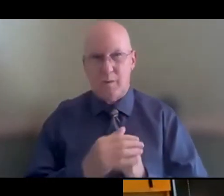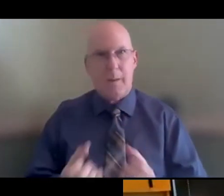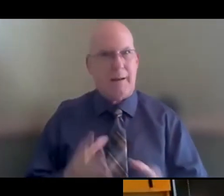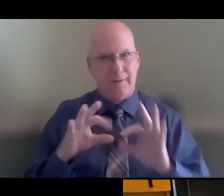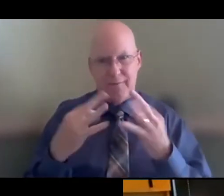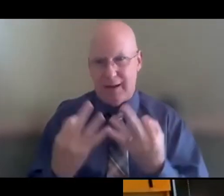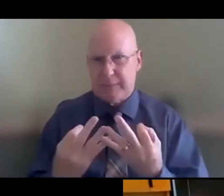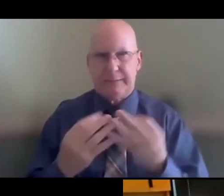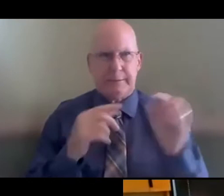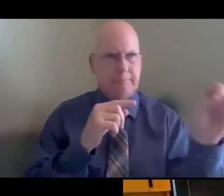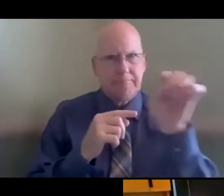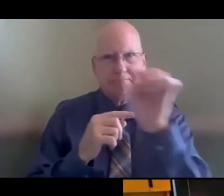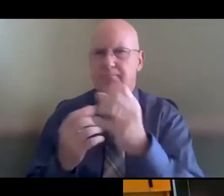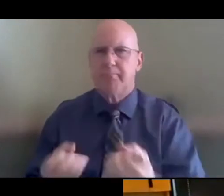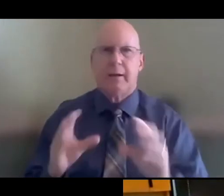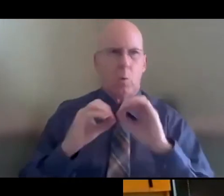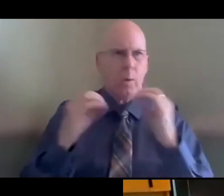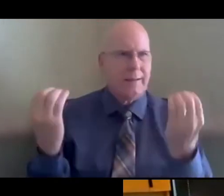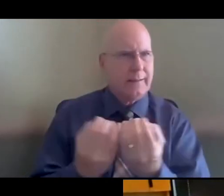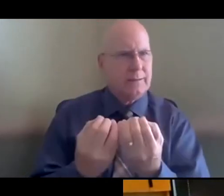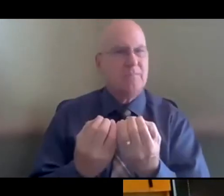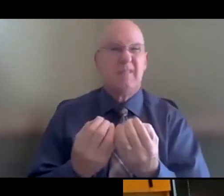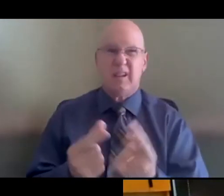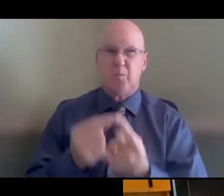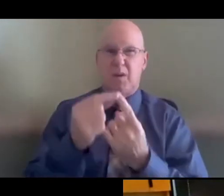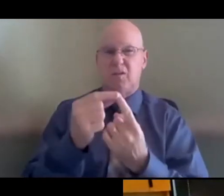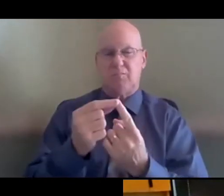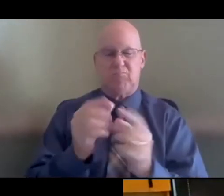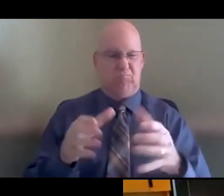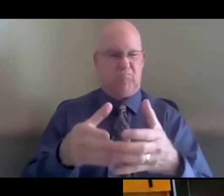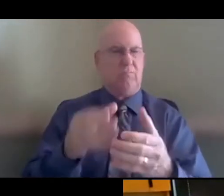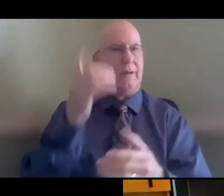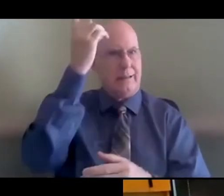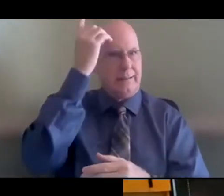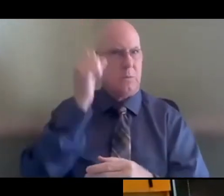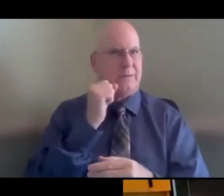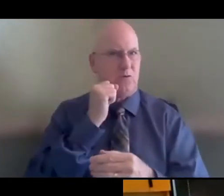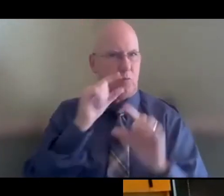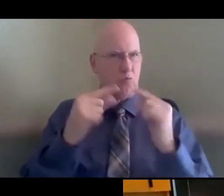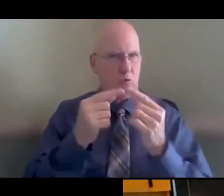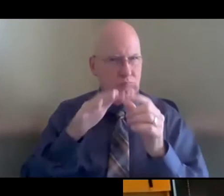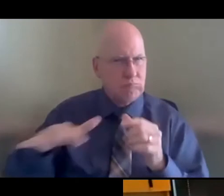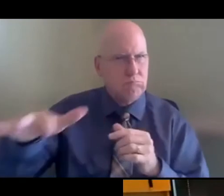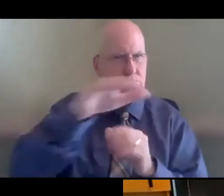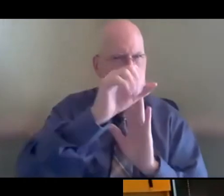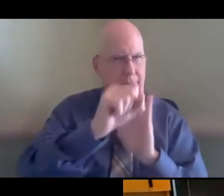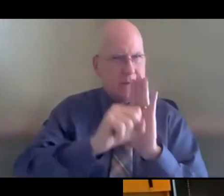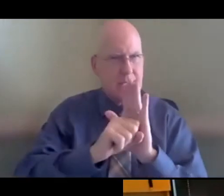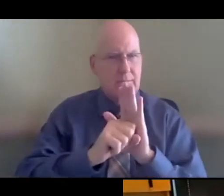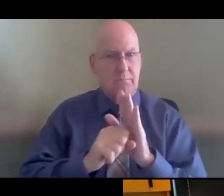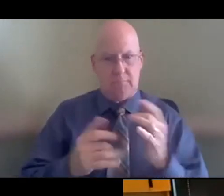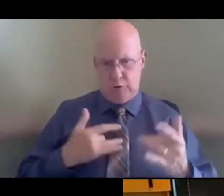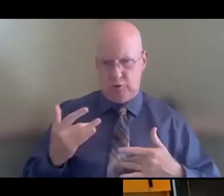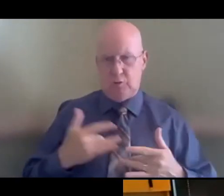of organizations, especially in the Down syndrome groups across the state, where there was concern, where I'm